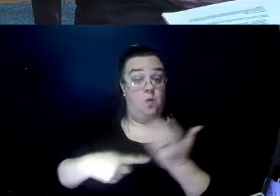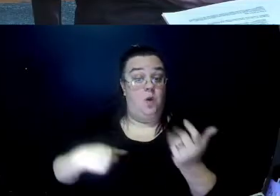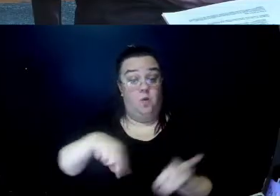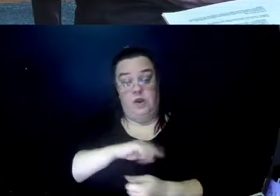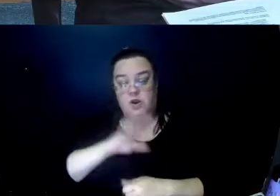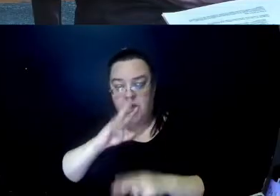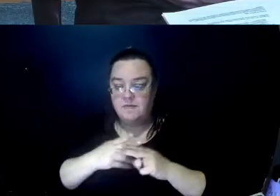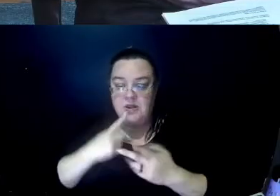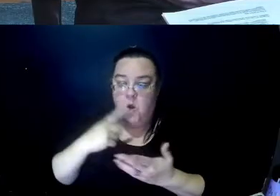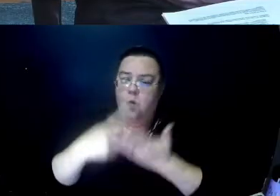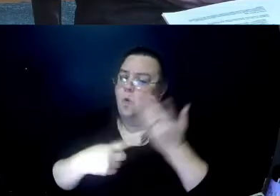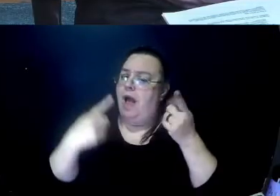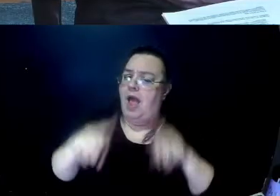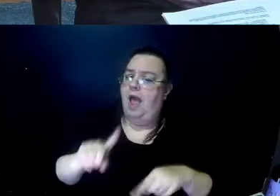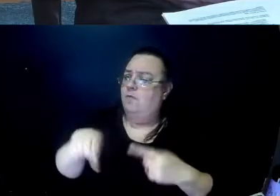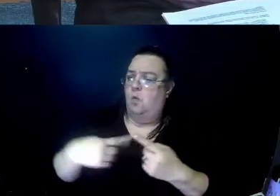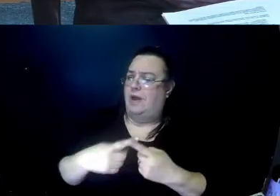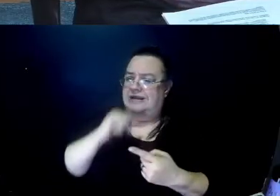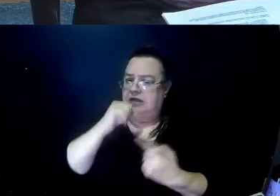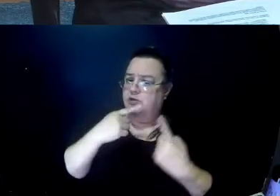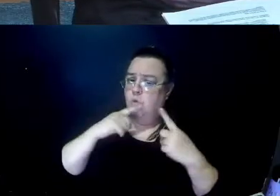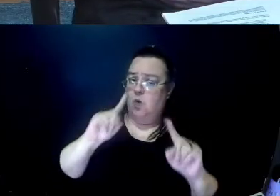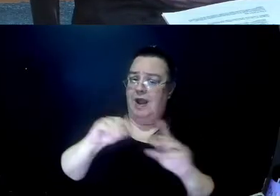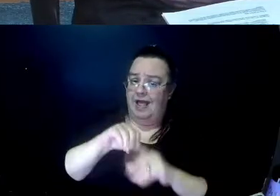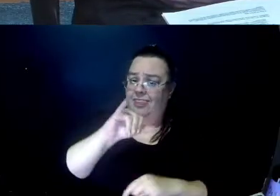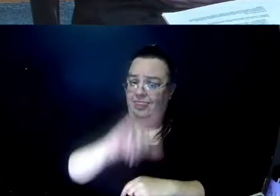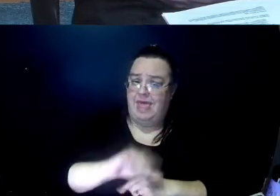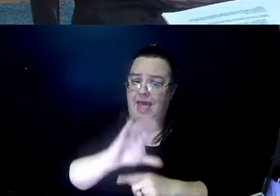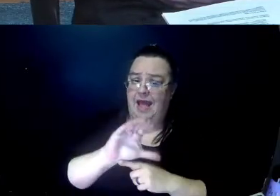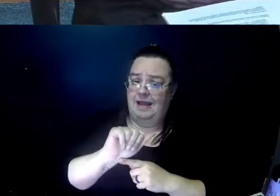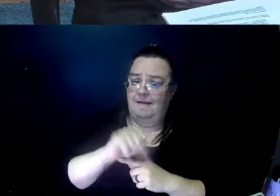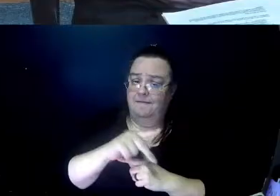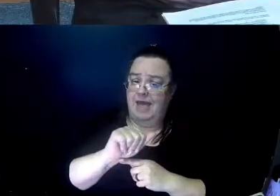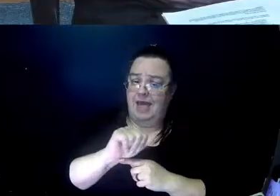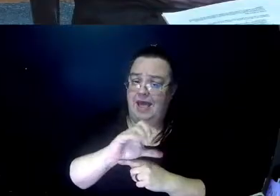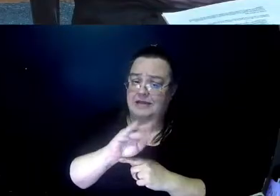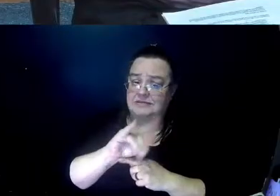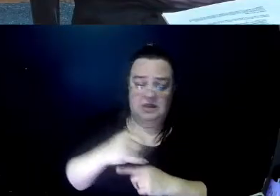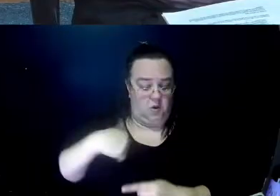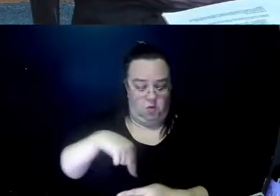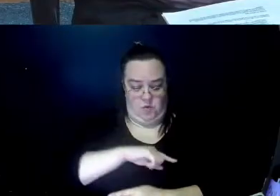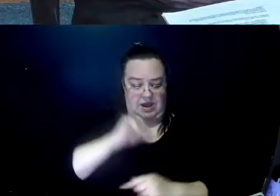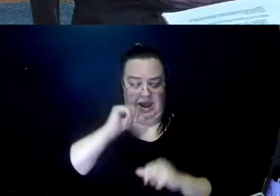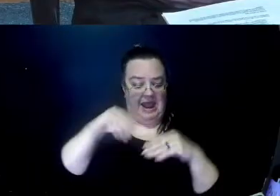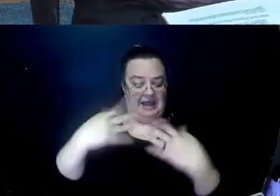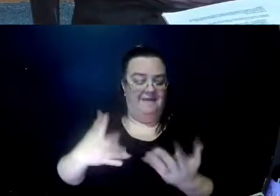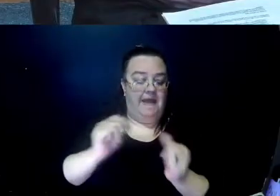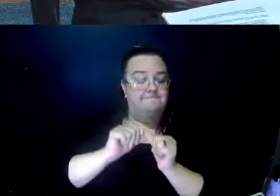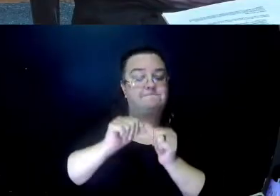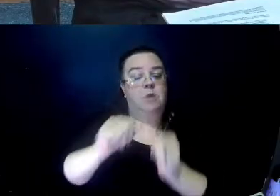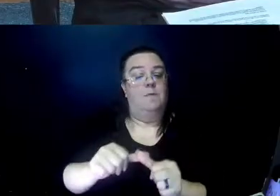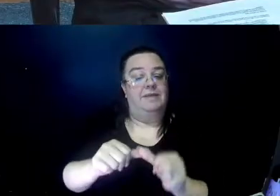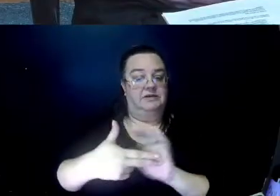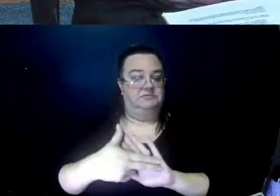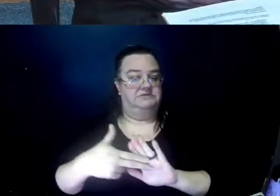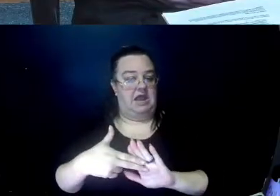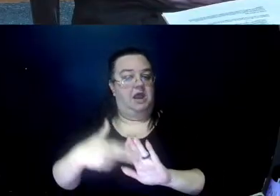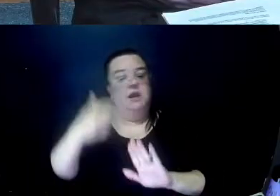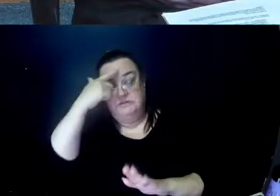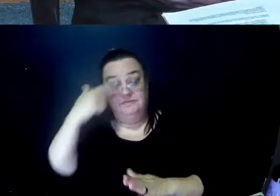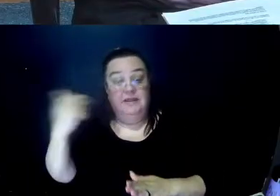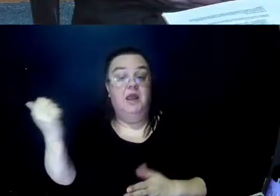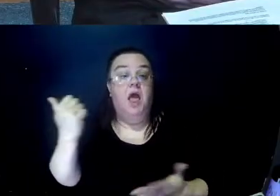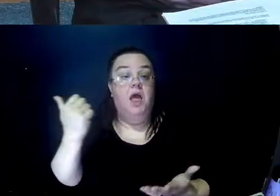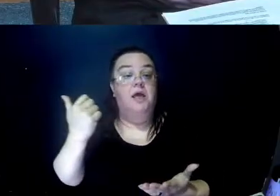doesn't work in that capacity, that we are not giving a permanent status, because